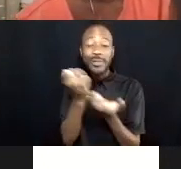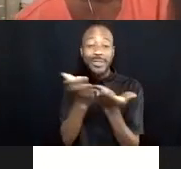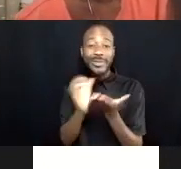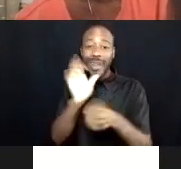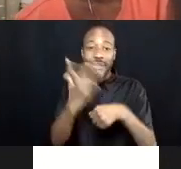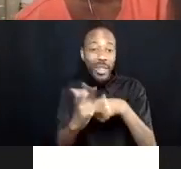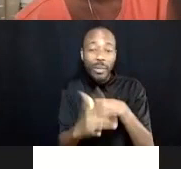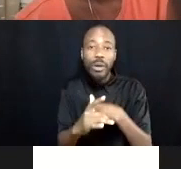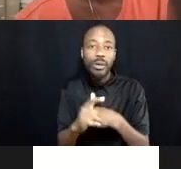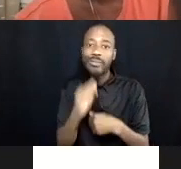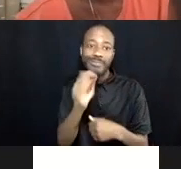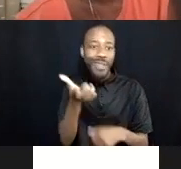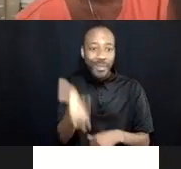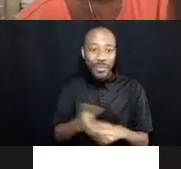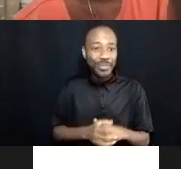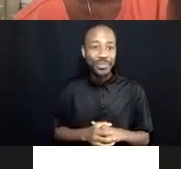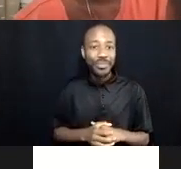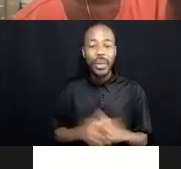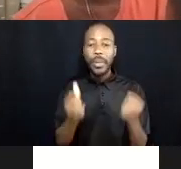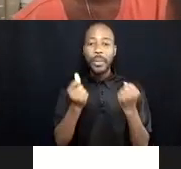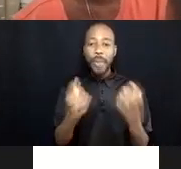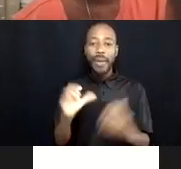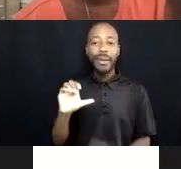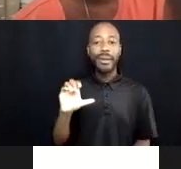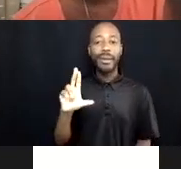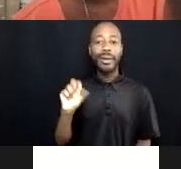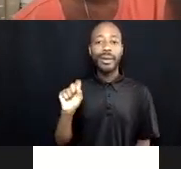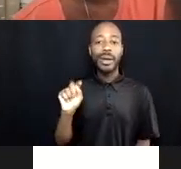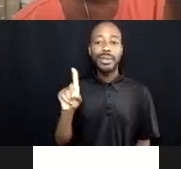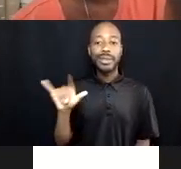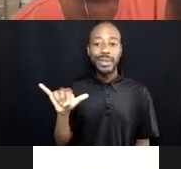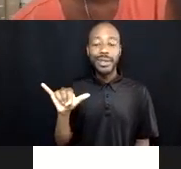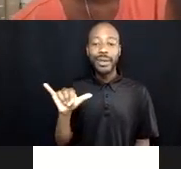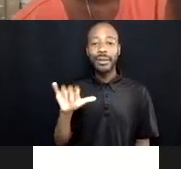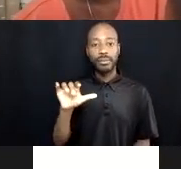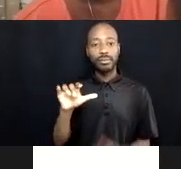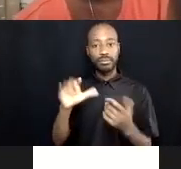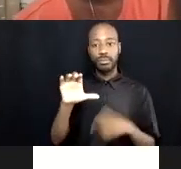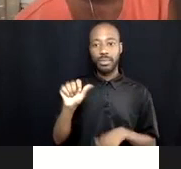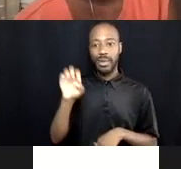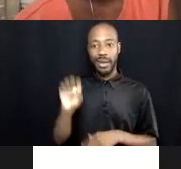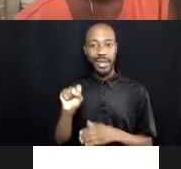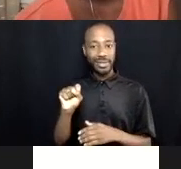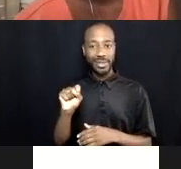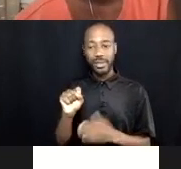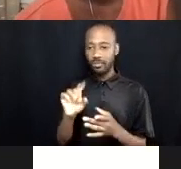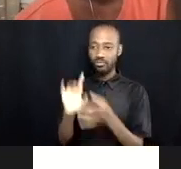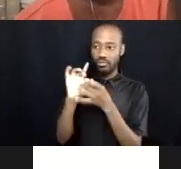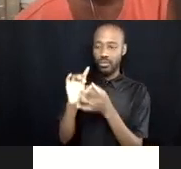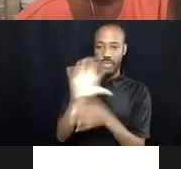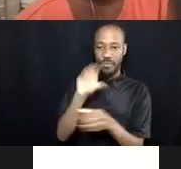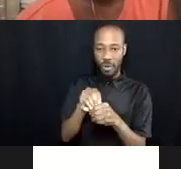There have been many custody cases lately involving transgender people. The risk of losing custody of a child